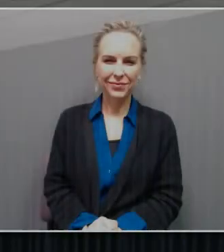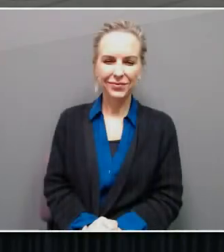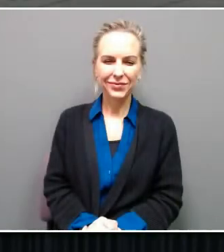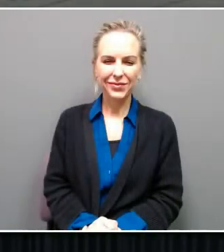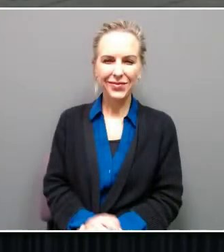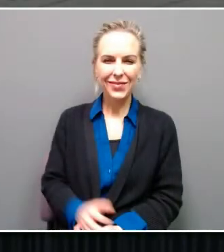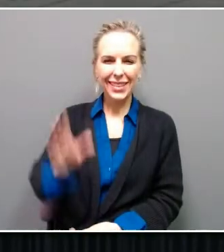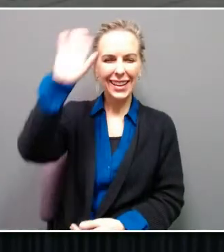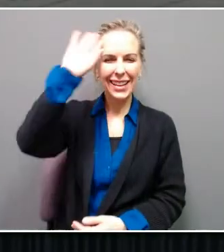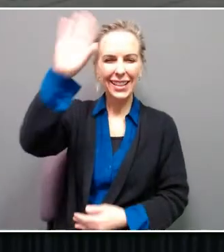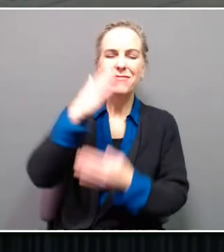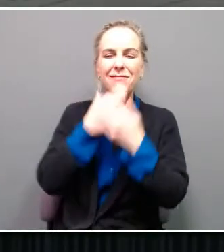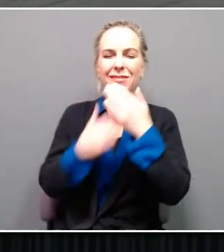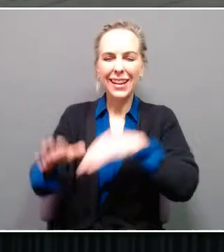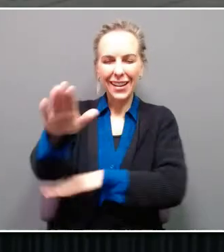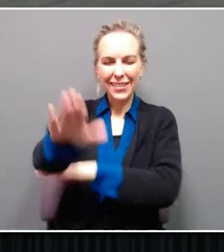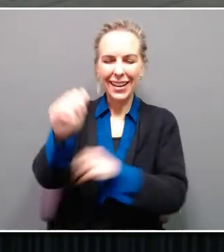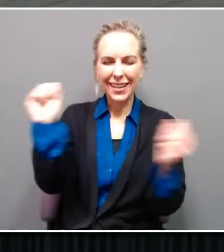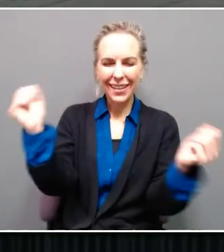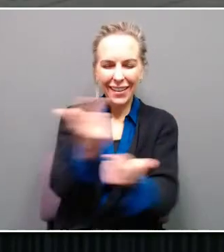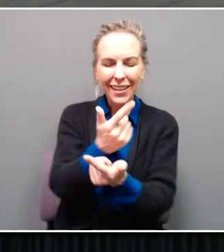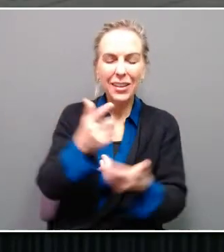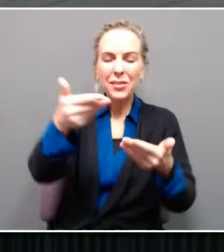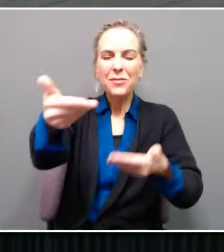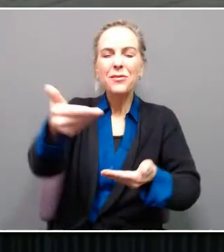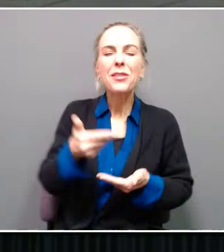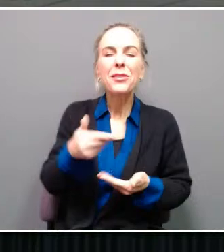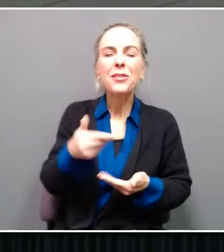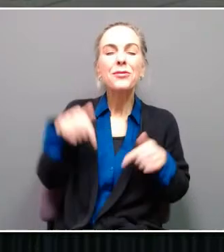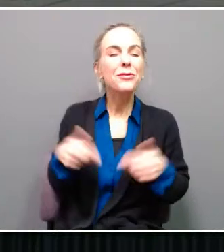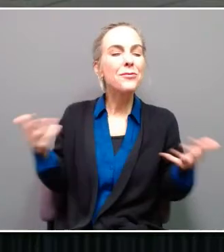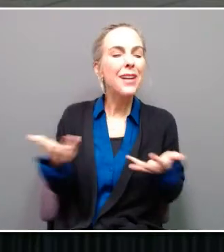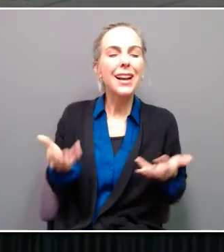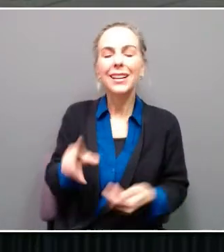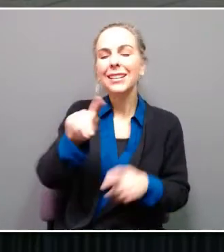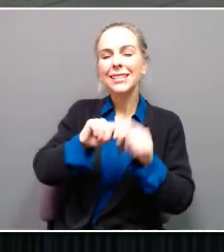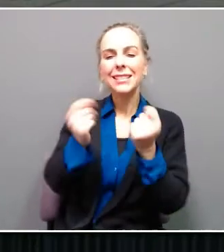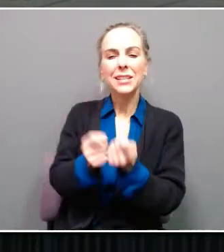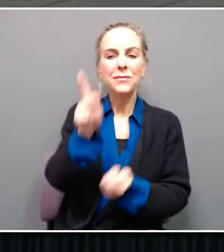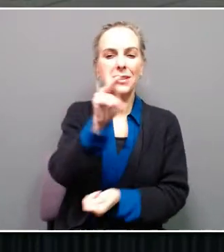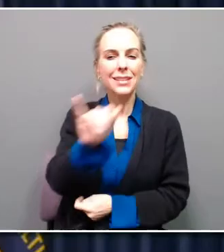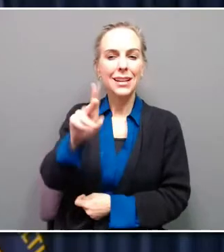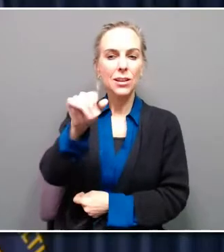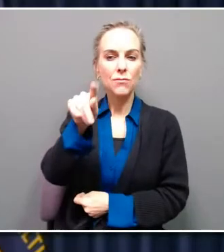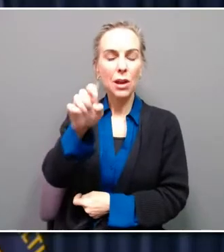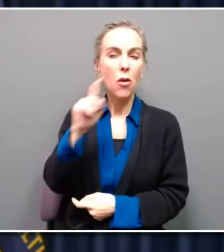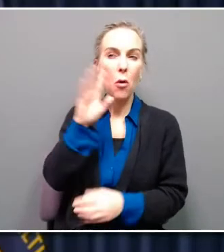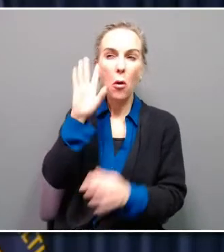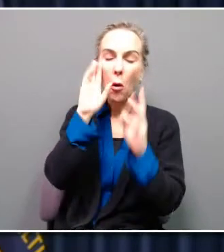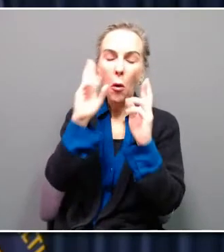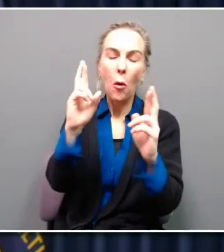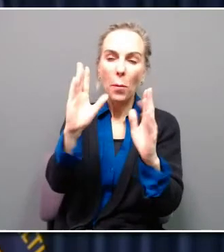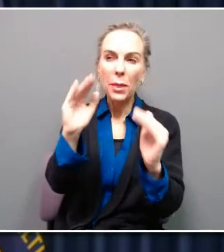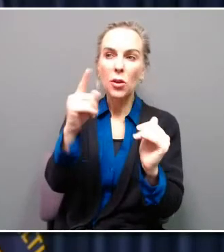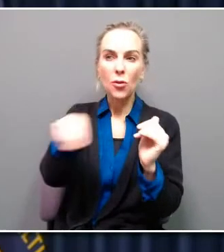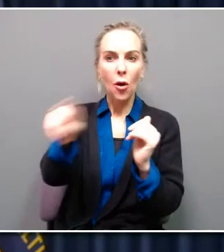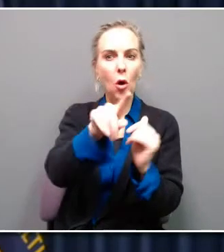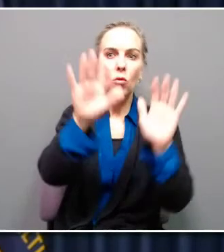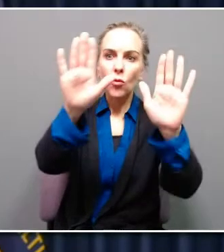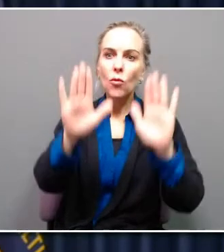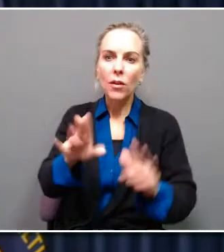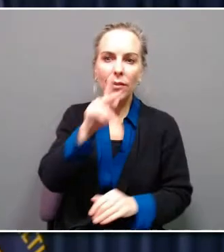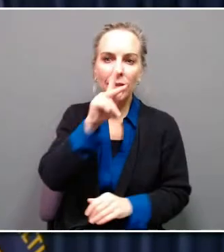Good afternoon, everyone, and welcome to this week's Team Kentucky Update. I hope everyone had a great Thanksgiving last